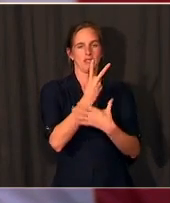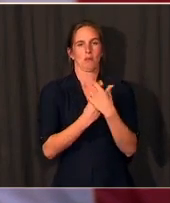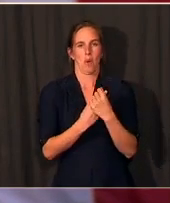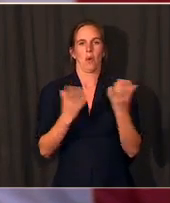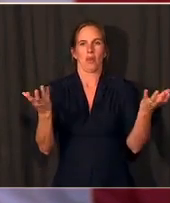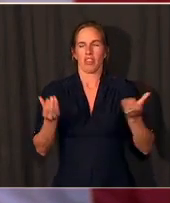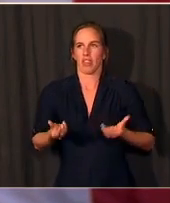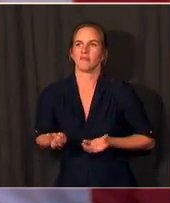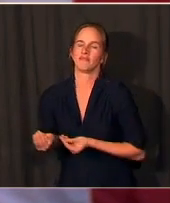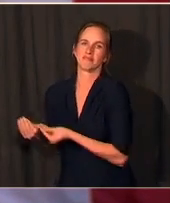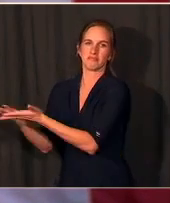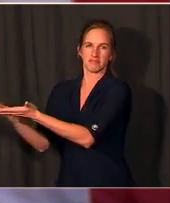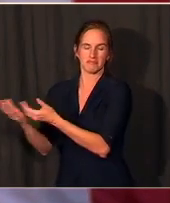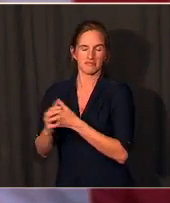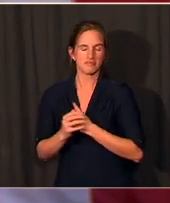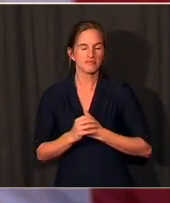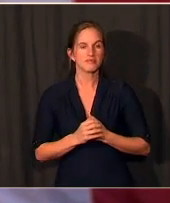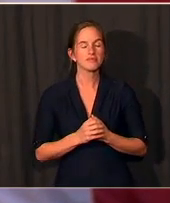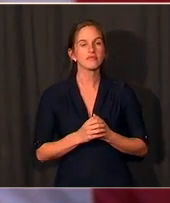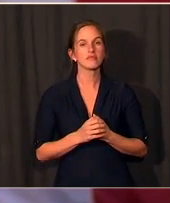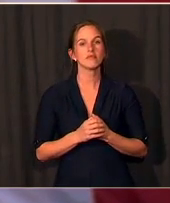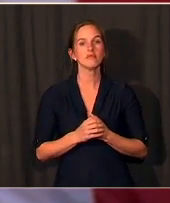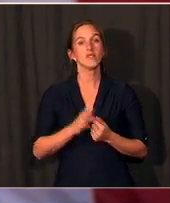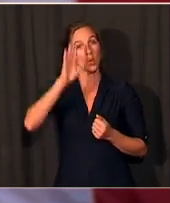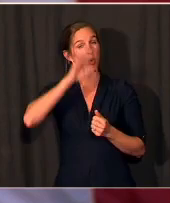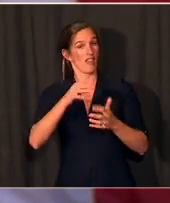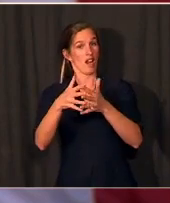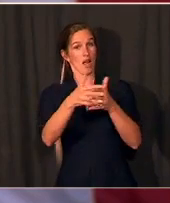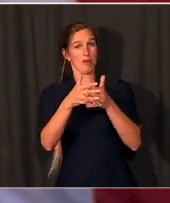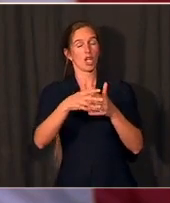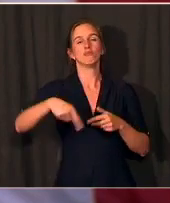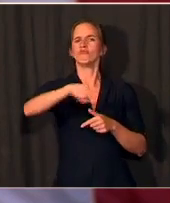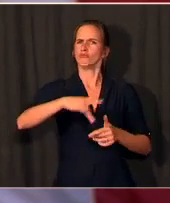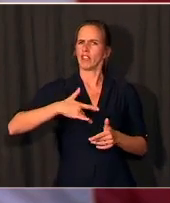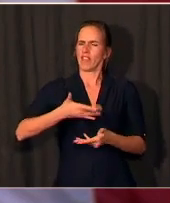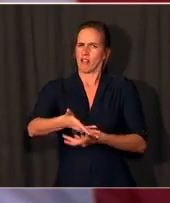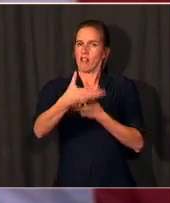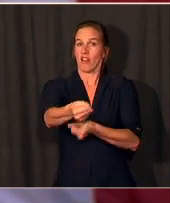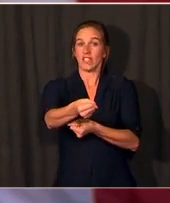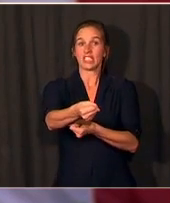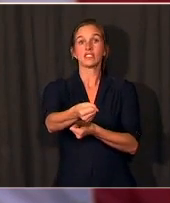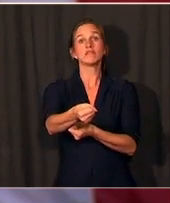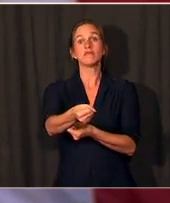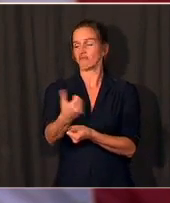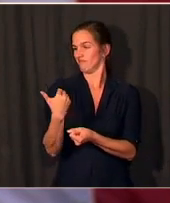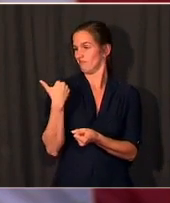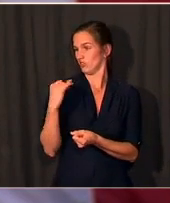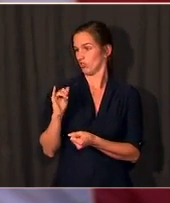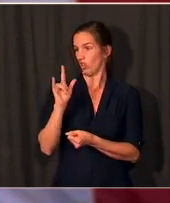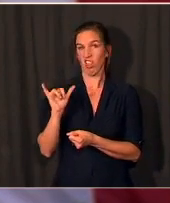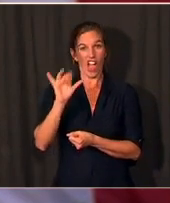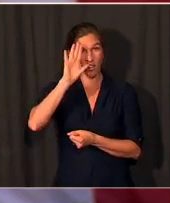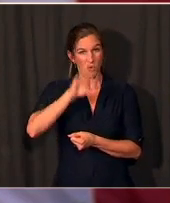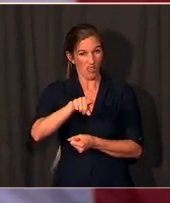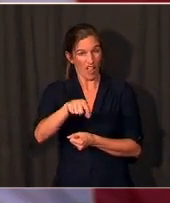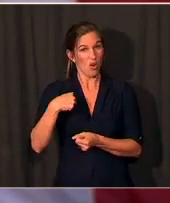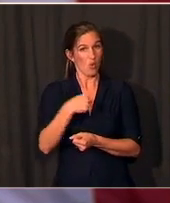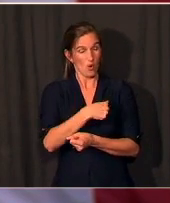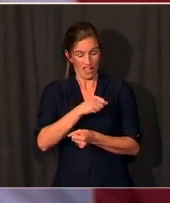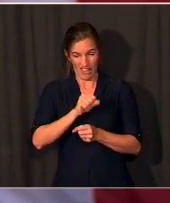And the American people can also be confident because of the system that you established, that since this past July, we're actually able to